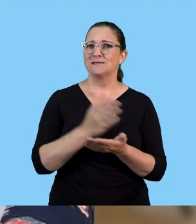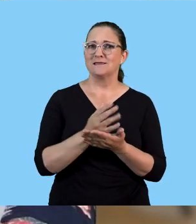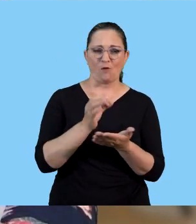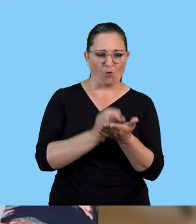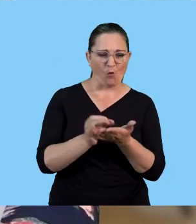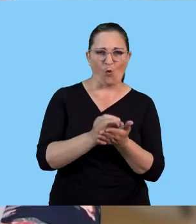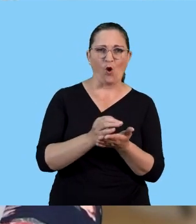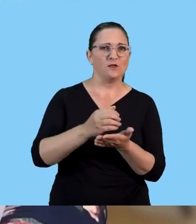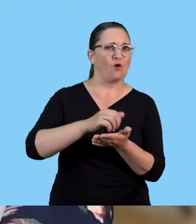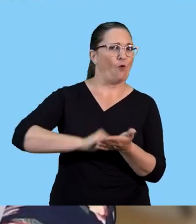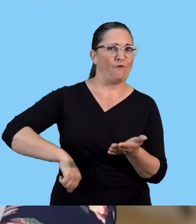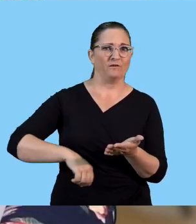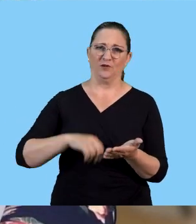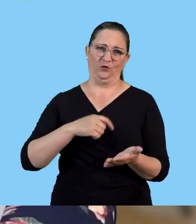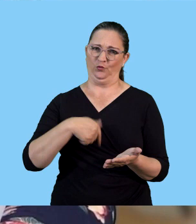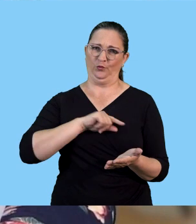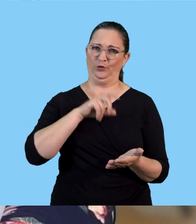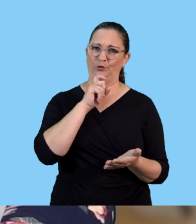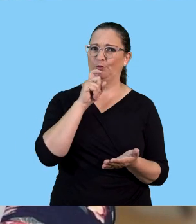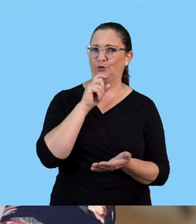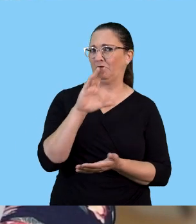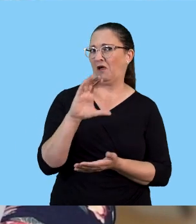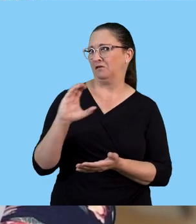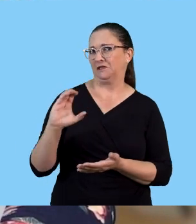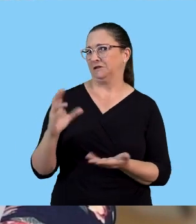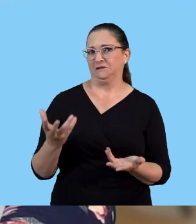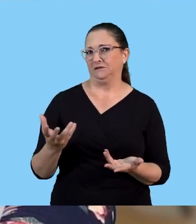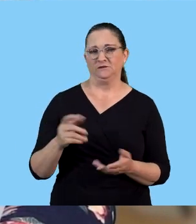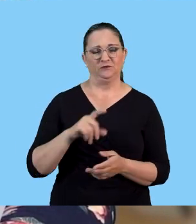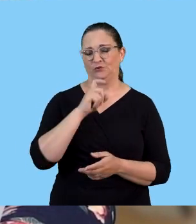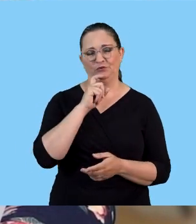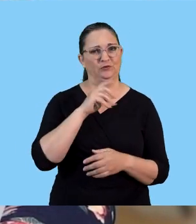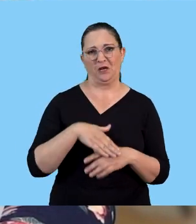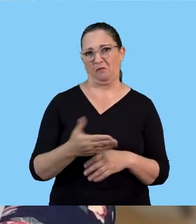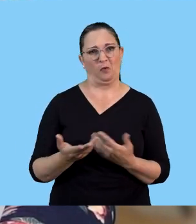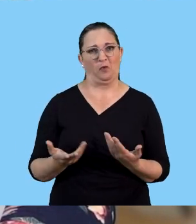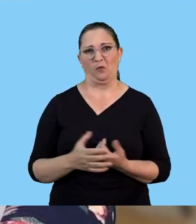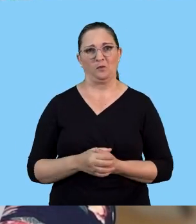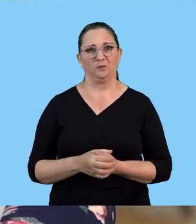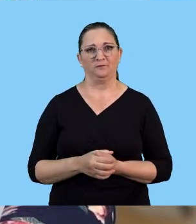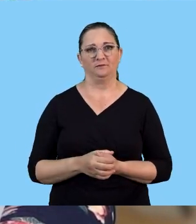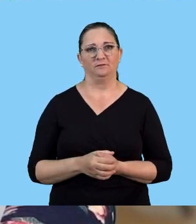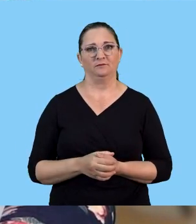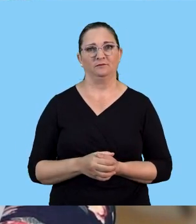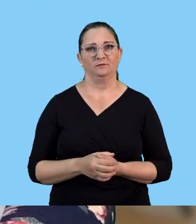is taken out of the system. So we don't use 5 cents is no longer in use.